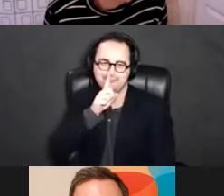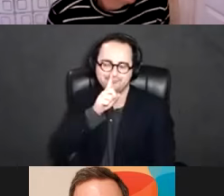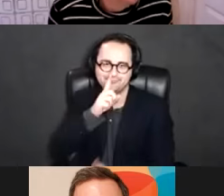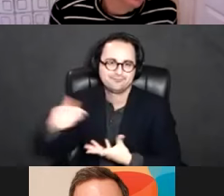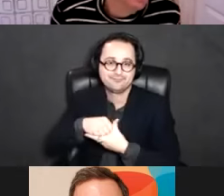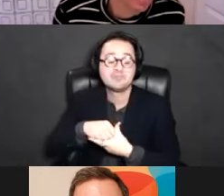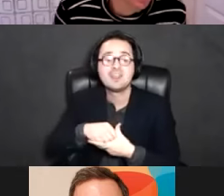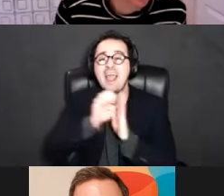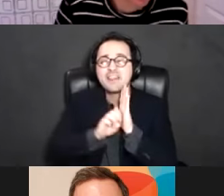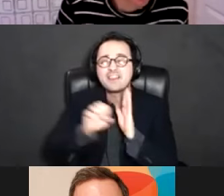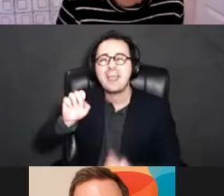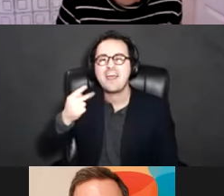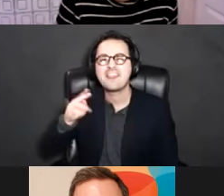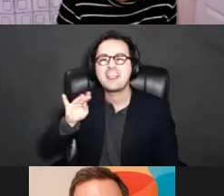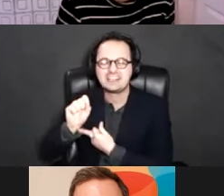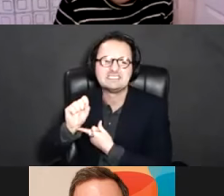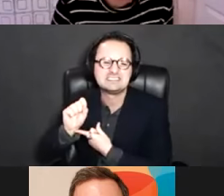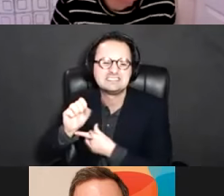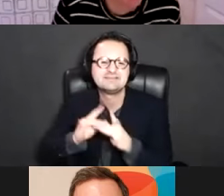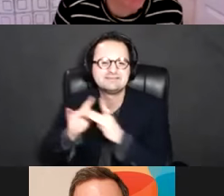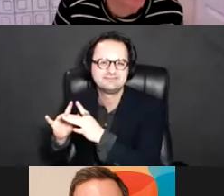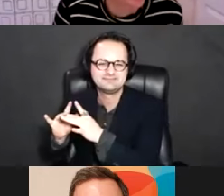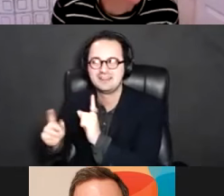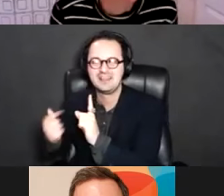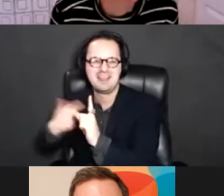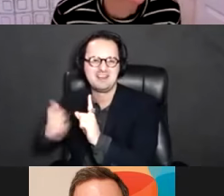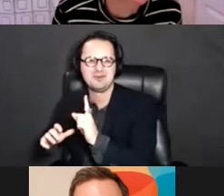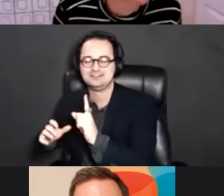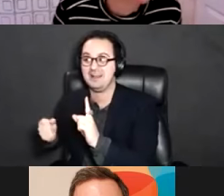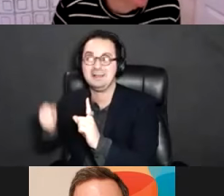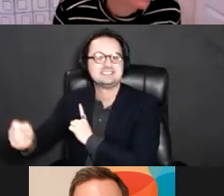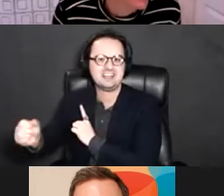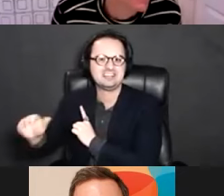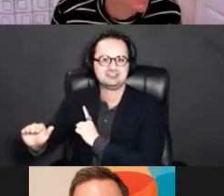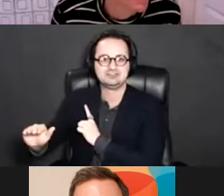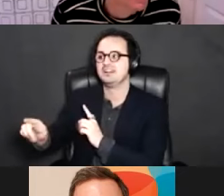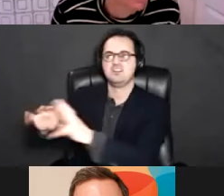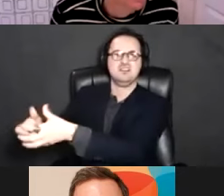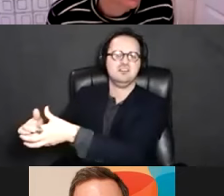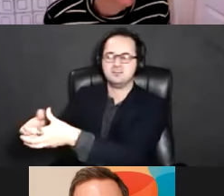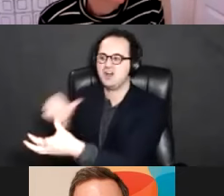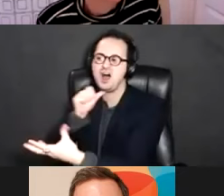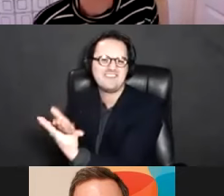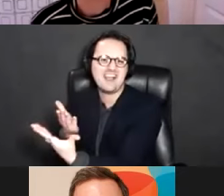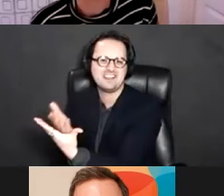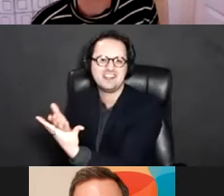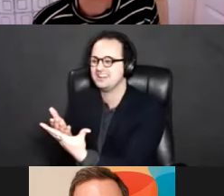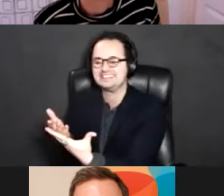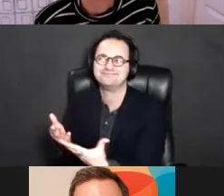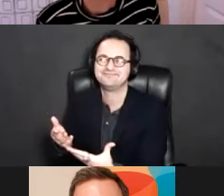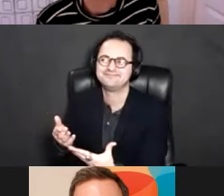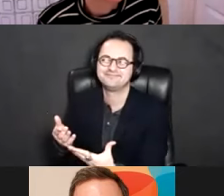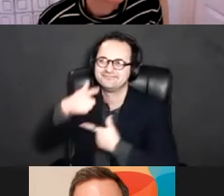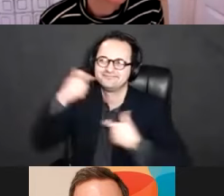ethical studies to do. I wouldn't want to assign kids to the, the unvalidated condition there. So purely